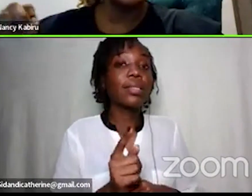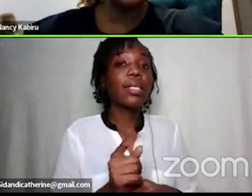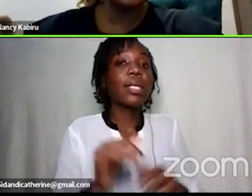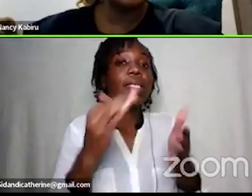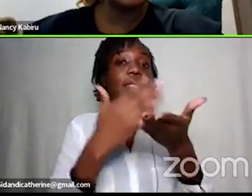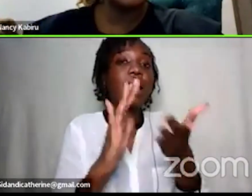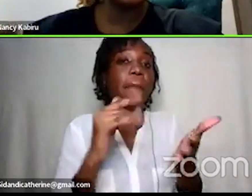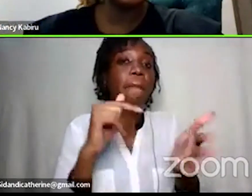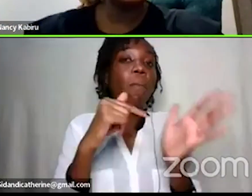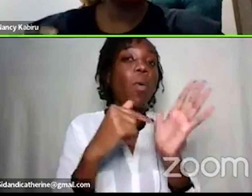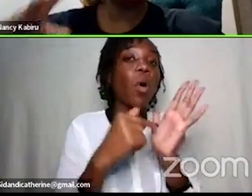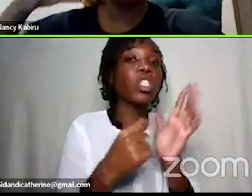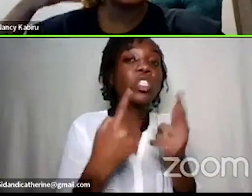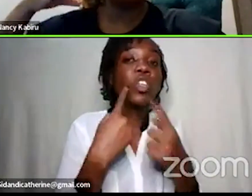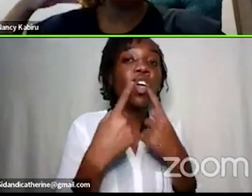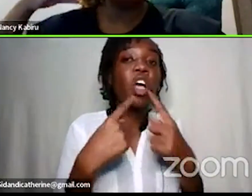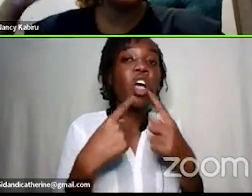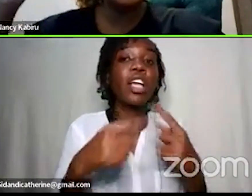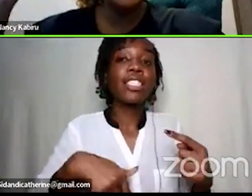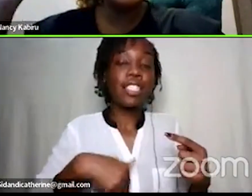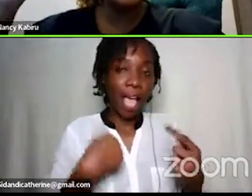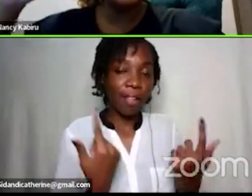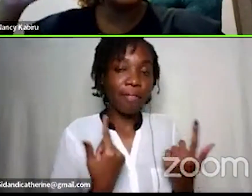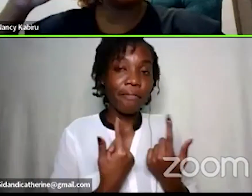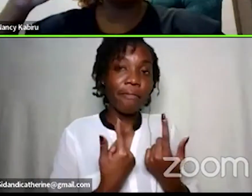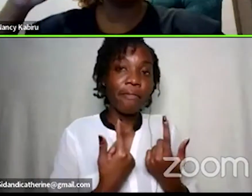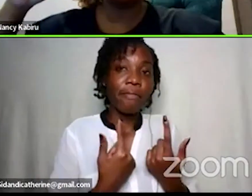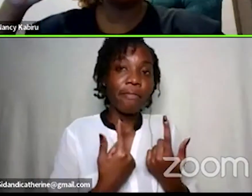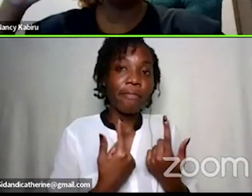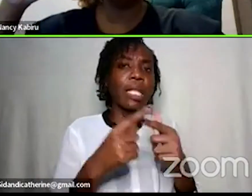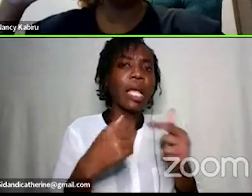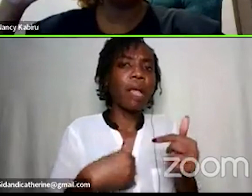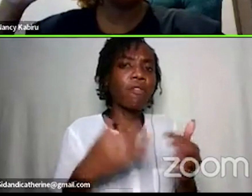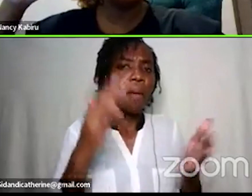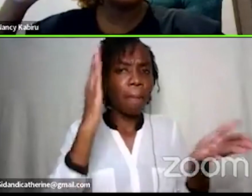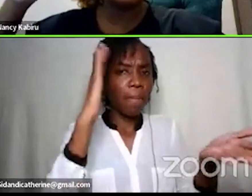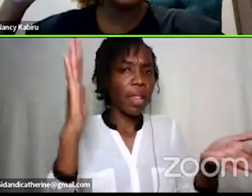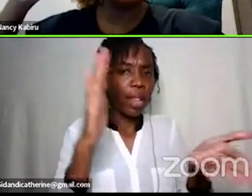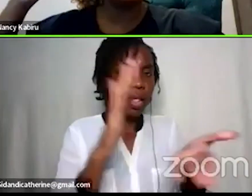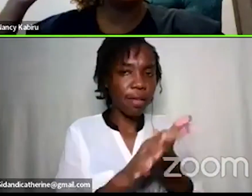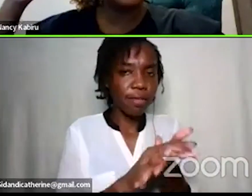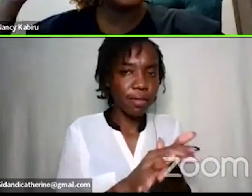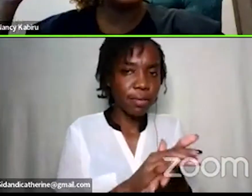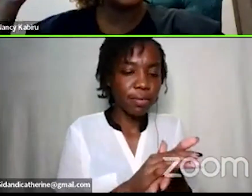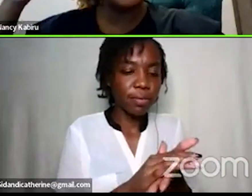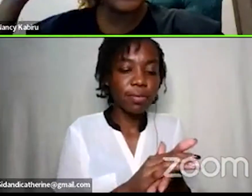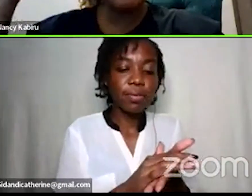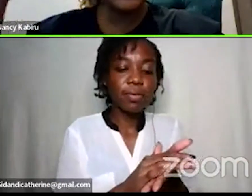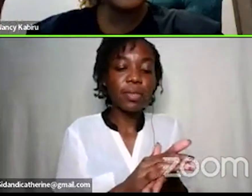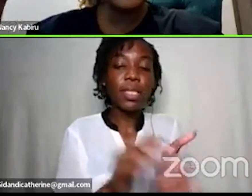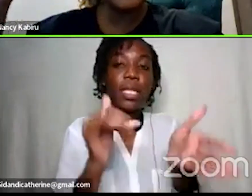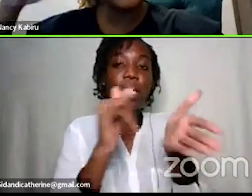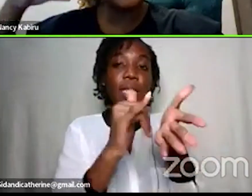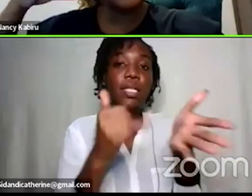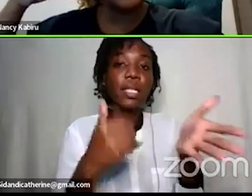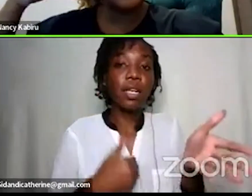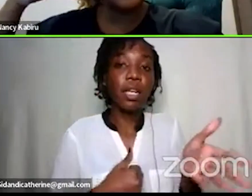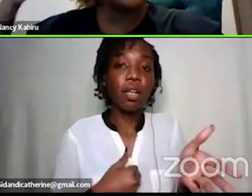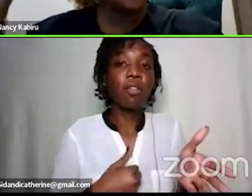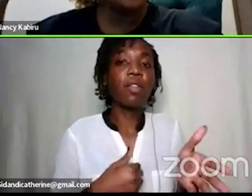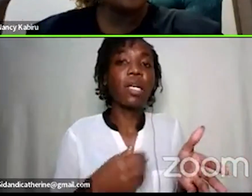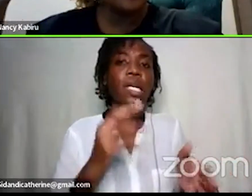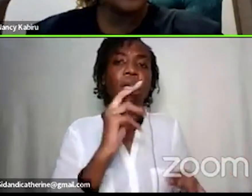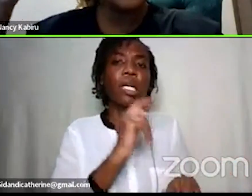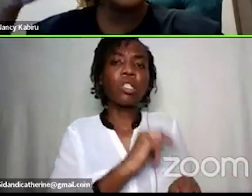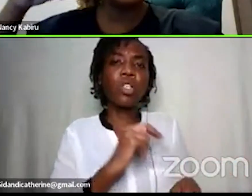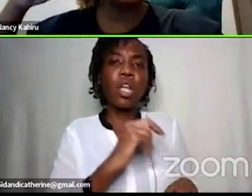points, be talking to themselves. They have beliefs that they have supernatural abilities, like